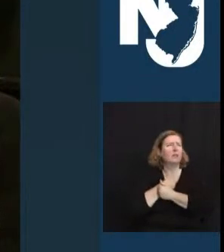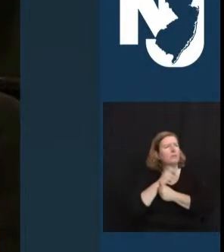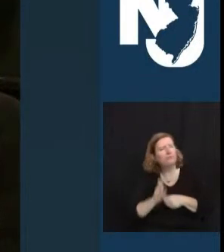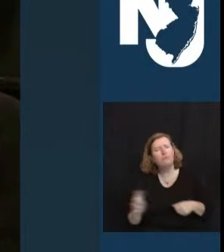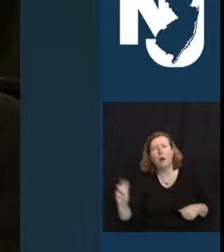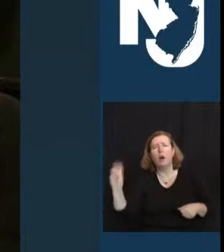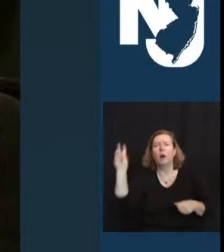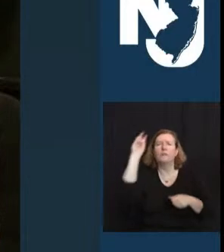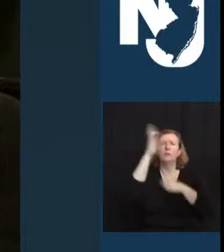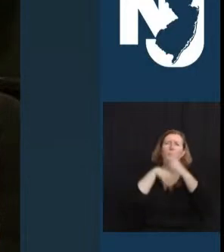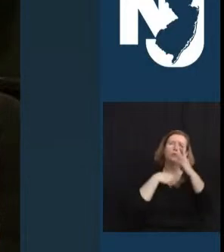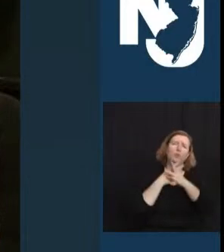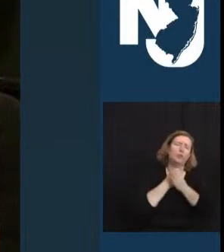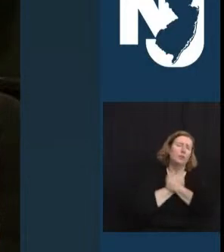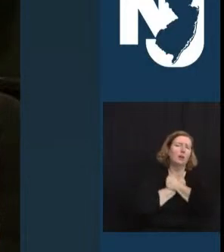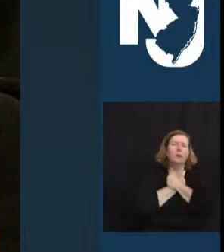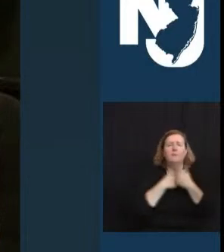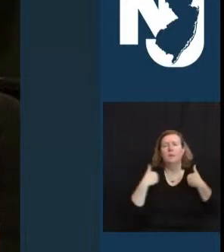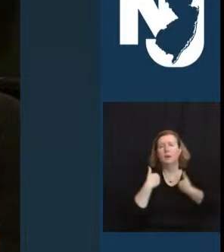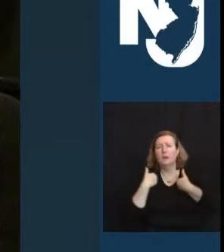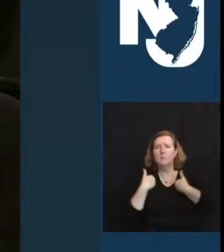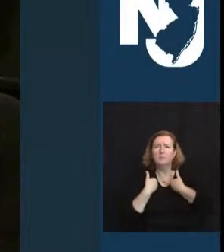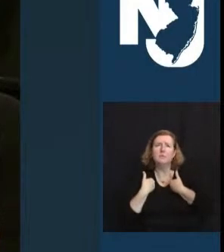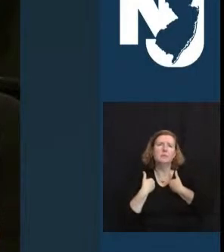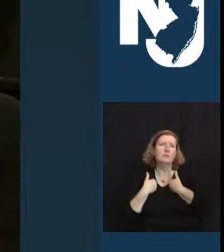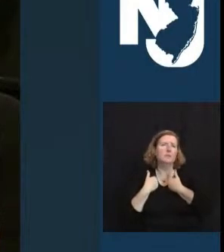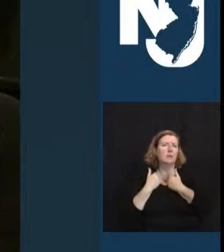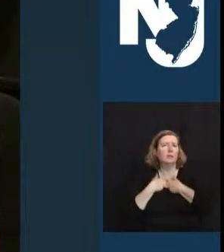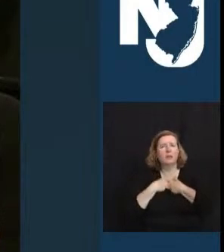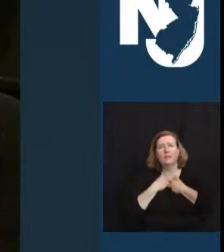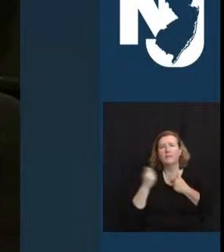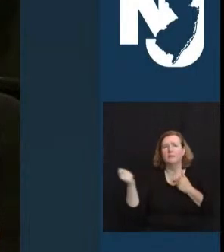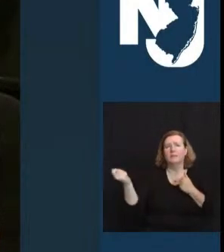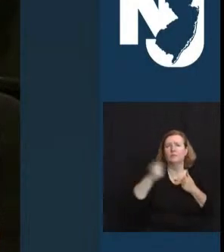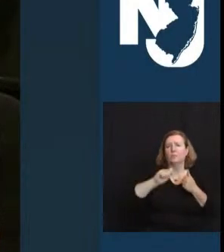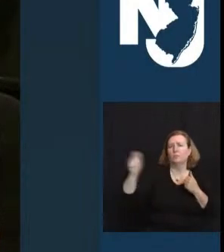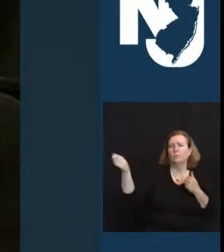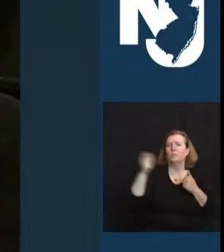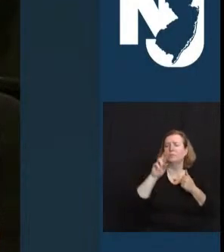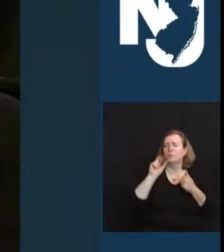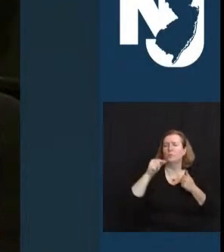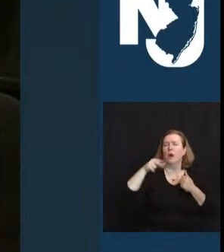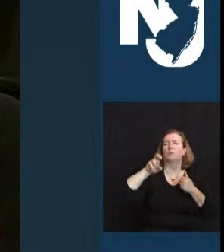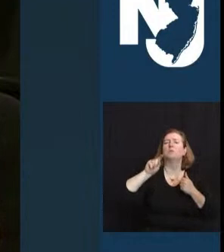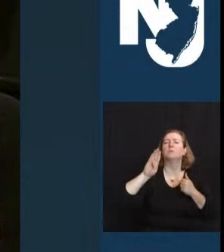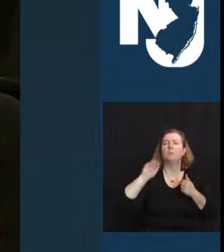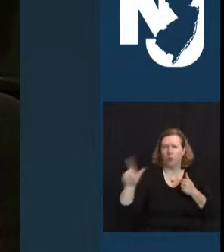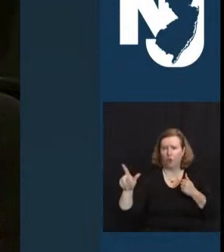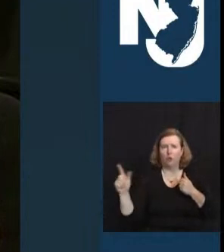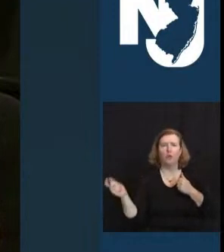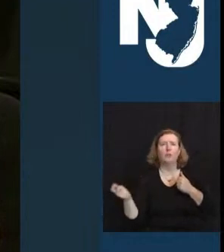animals, played a spirited game of racquetball, and was an inveterate fan of the New